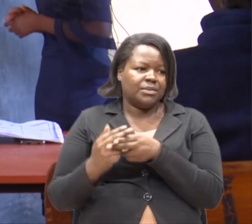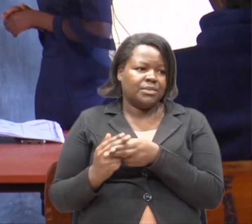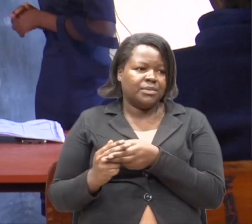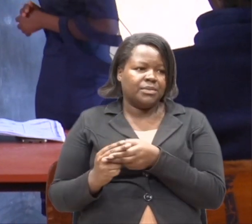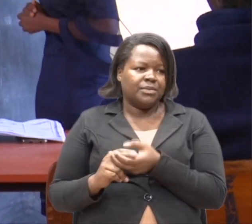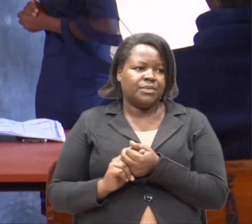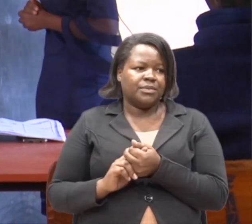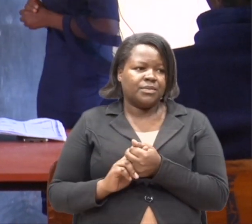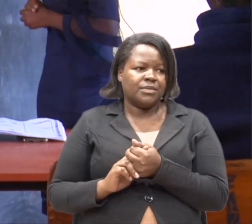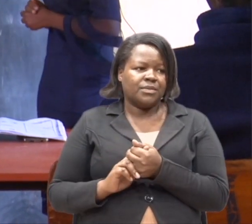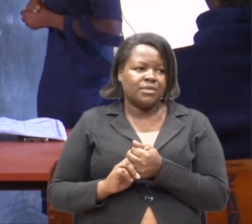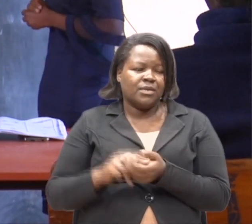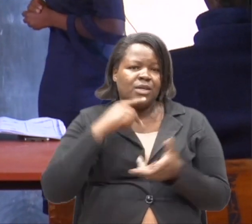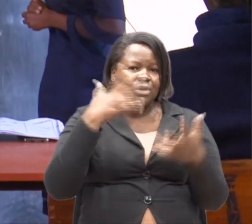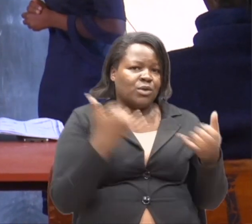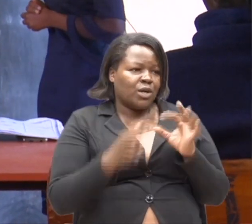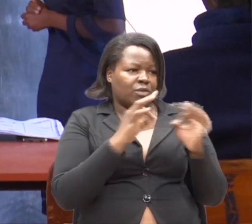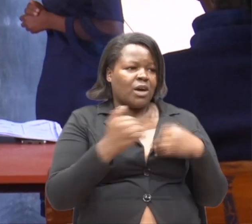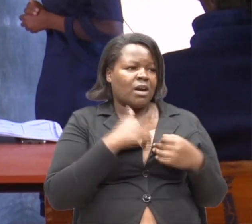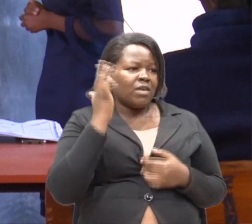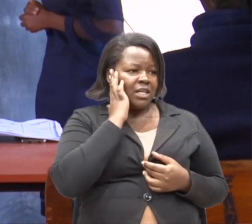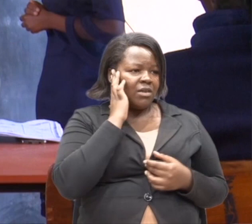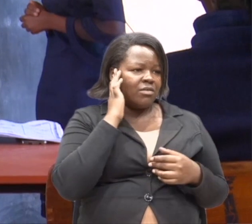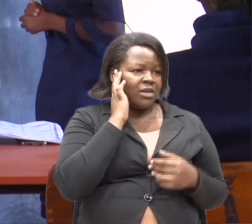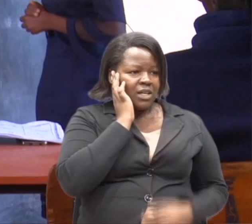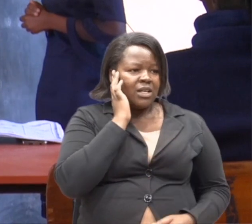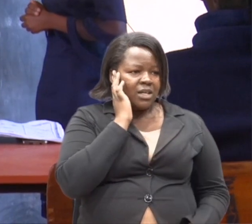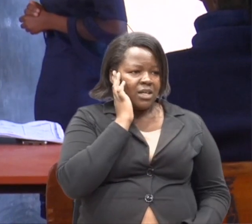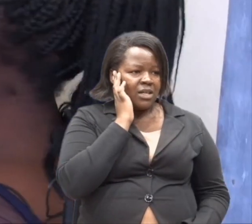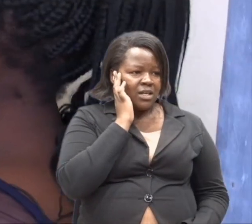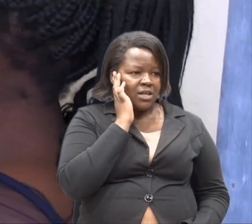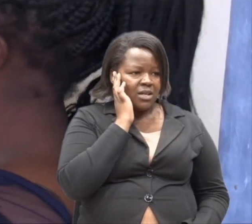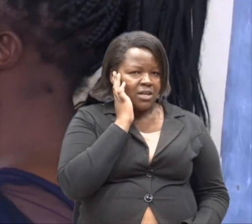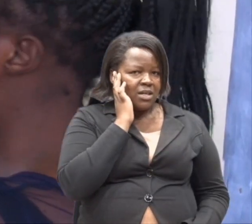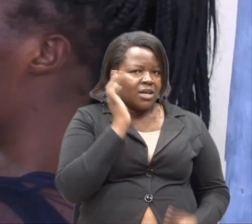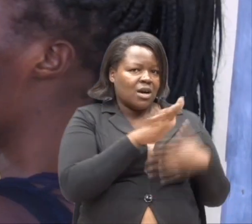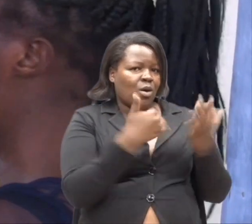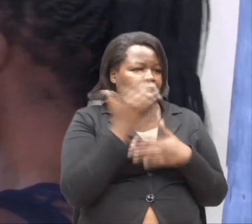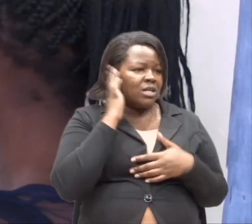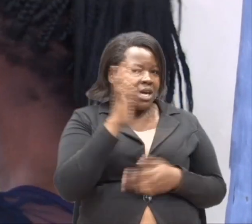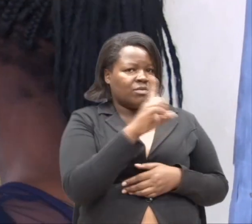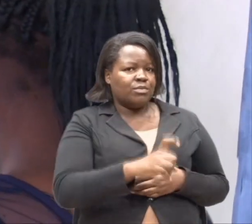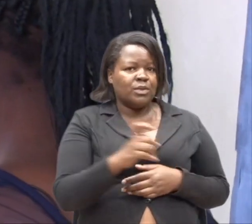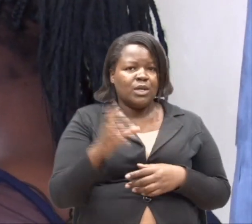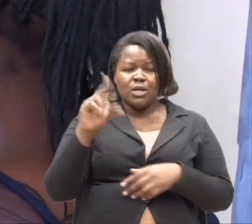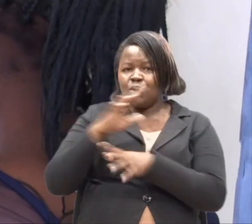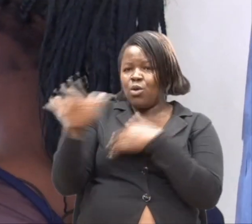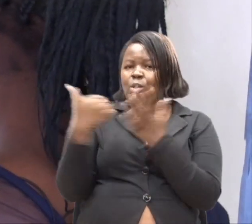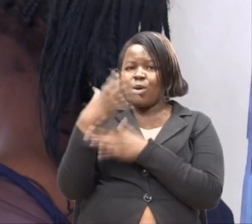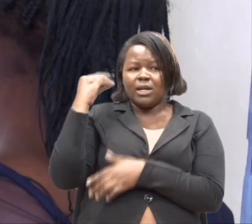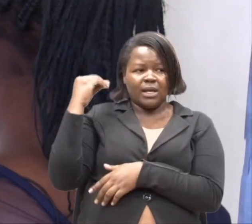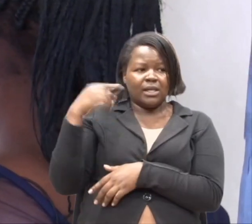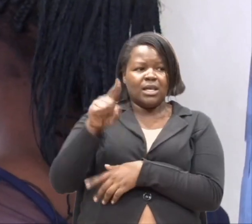Only. So if there was a deaf here, are they all deaf? No, they are the hearing.-hmm.